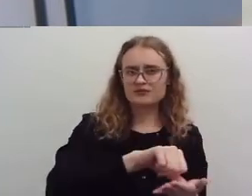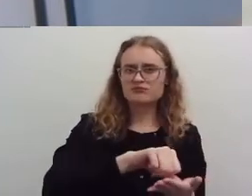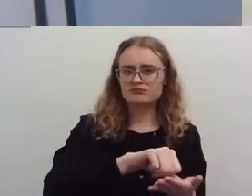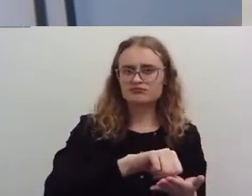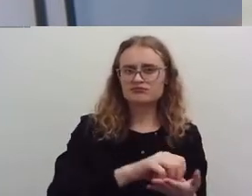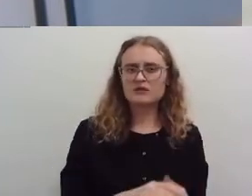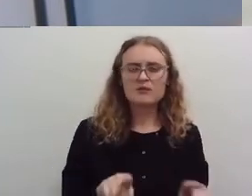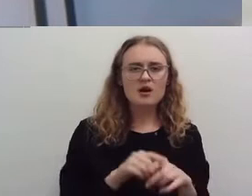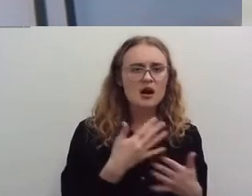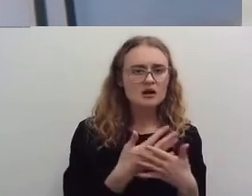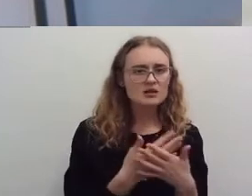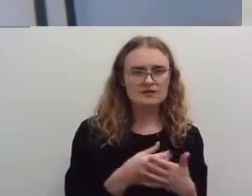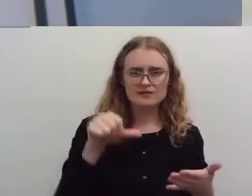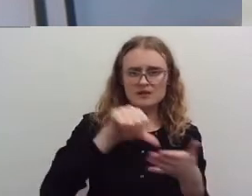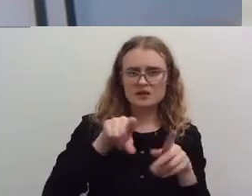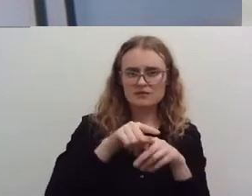ages of 13 to